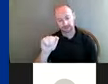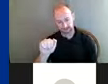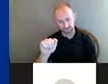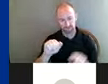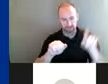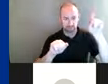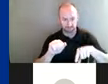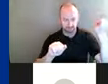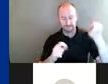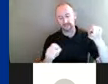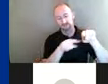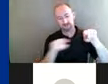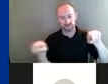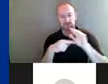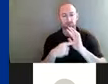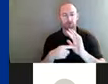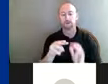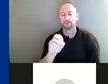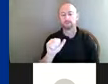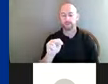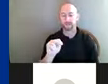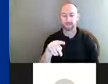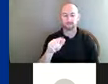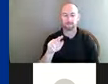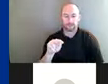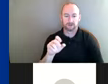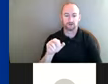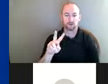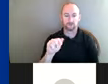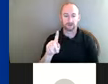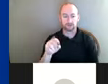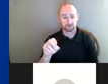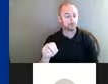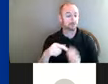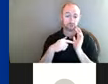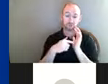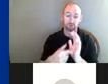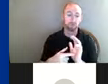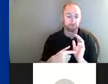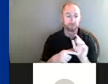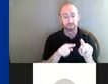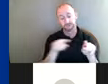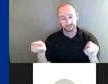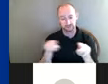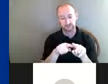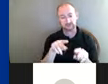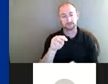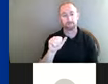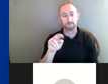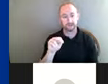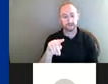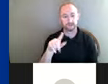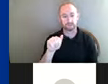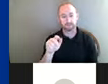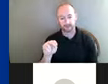the x-axis. And this is just to show that mean planned curvature is statistically significant. There's something going on